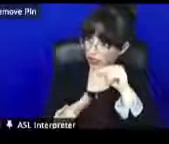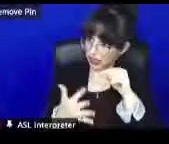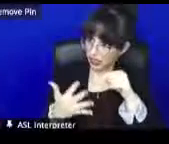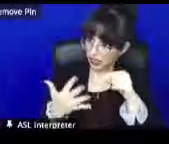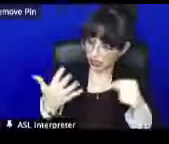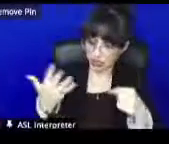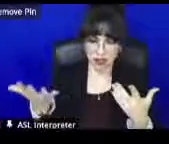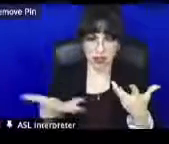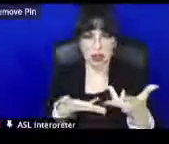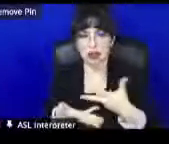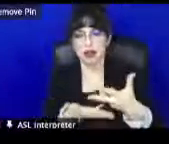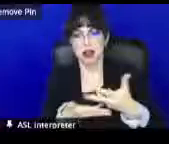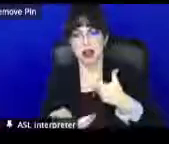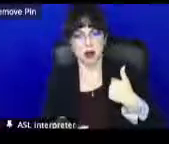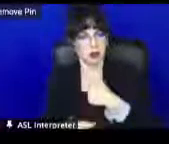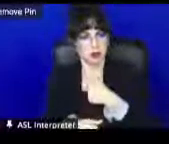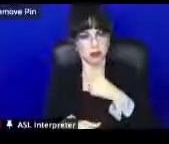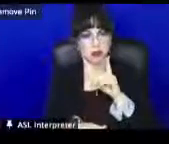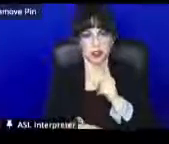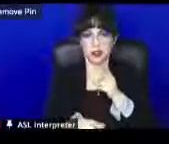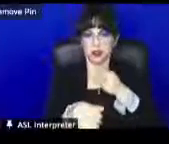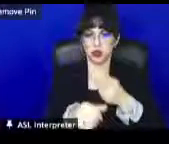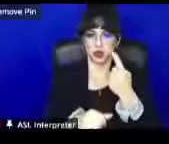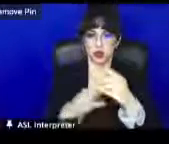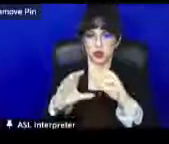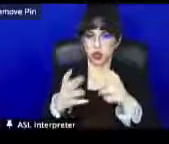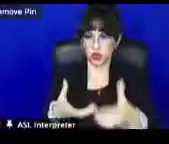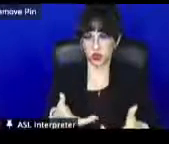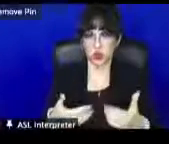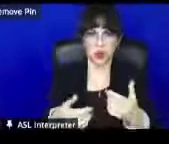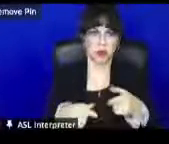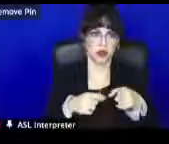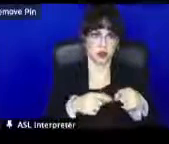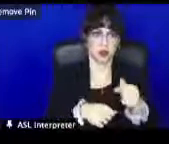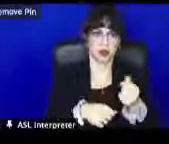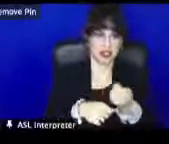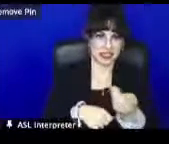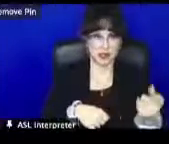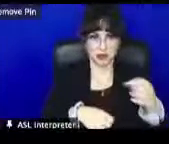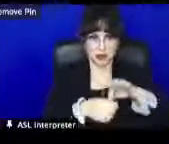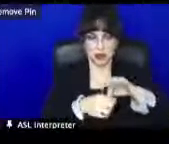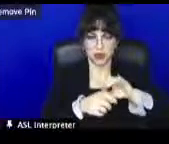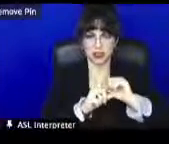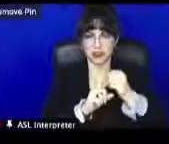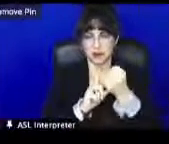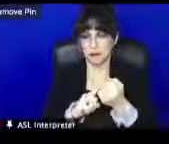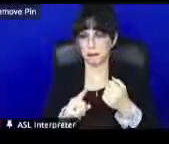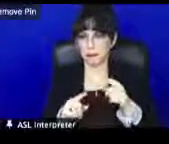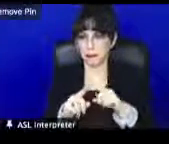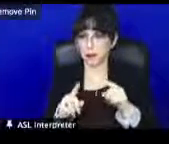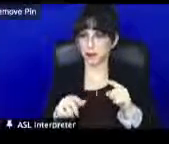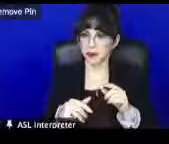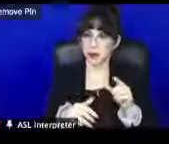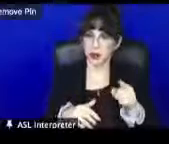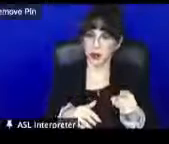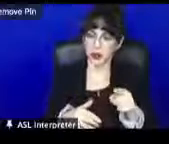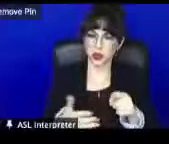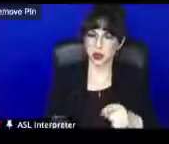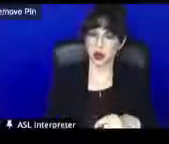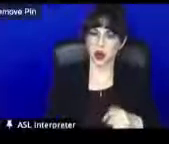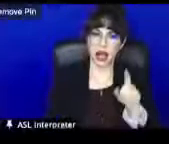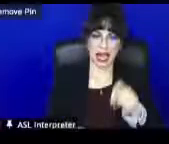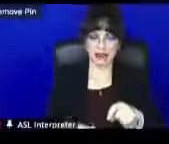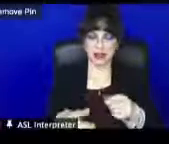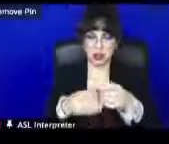group, which we did several voting times. And you'd take about 2 or 3 of them. You'd have divided it